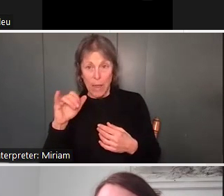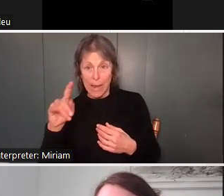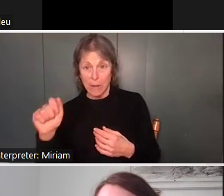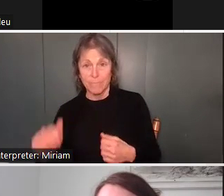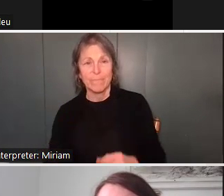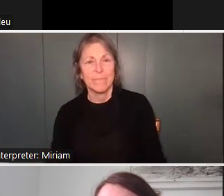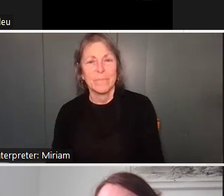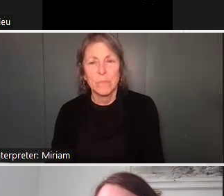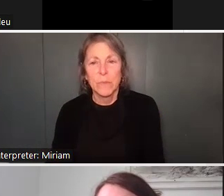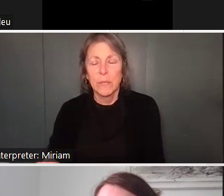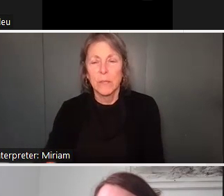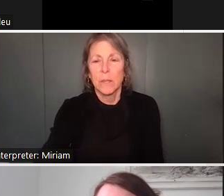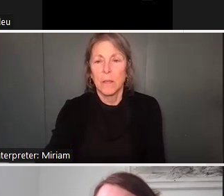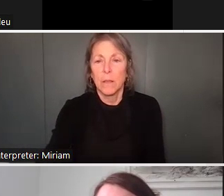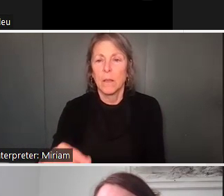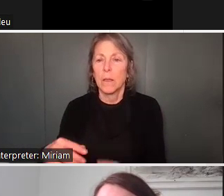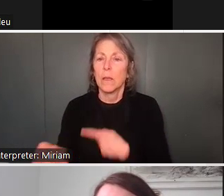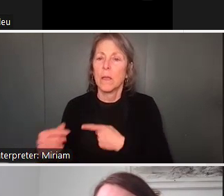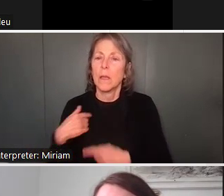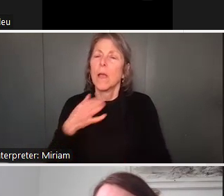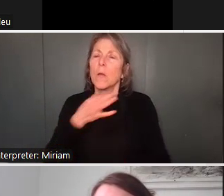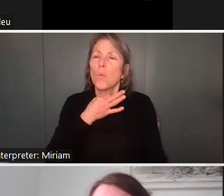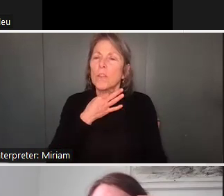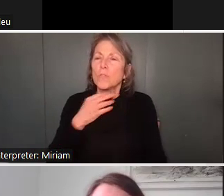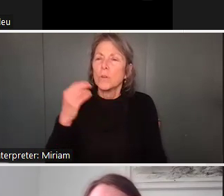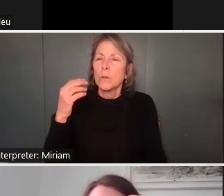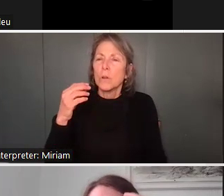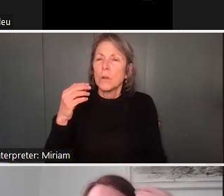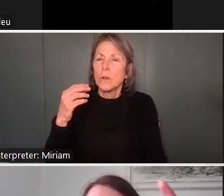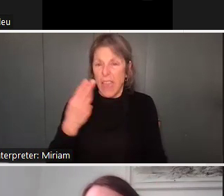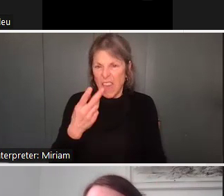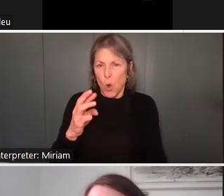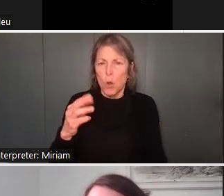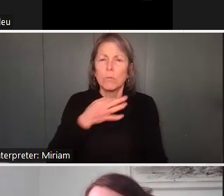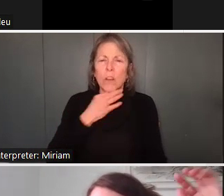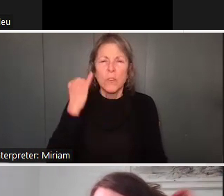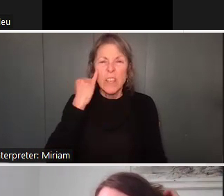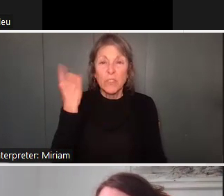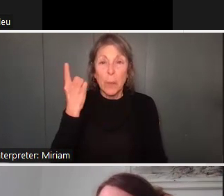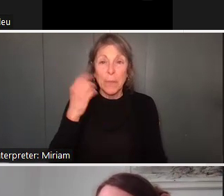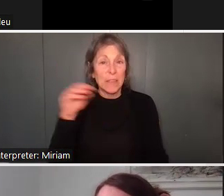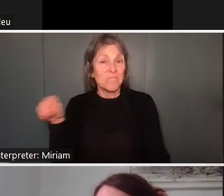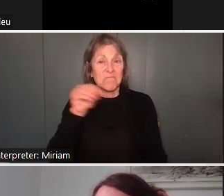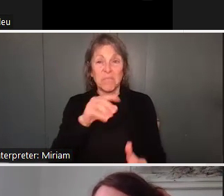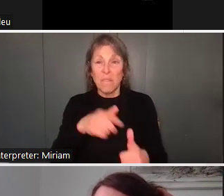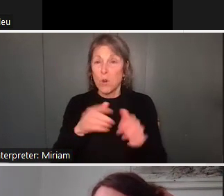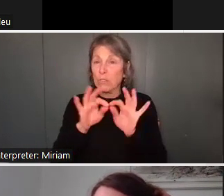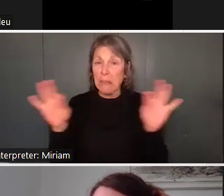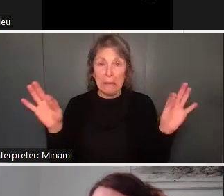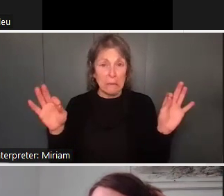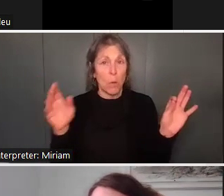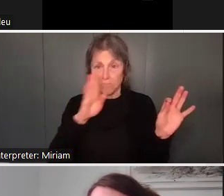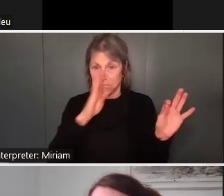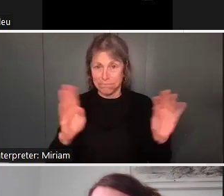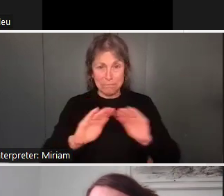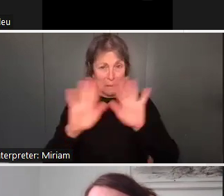Yeah. I was Okay. wondering if Sounds it could good. be something we put even in the first sentence so that we make clear that